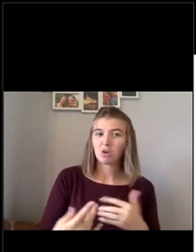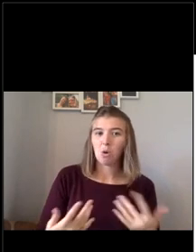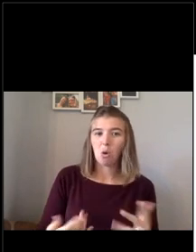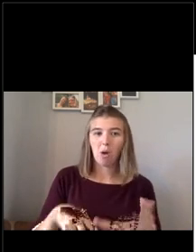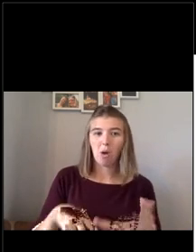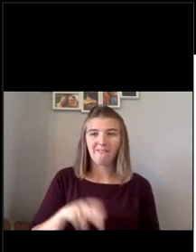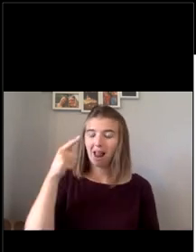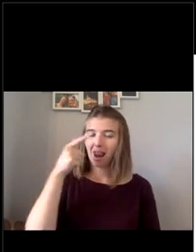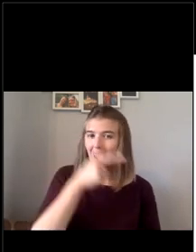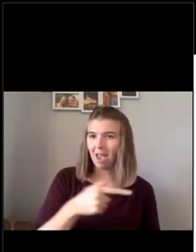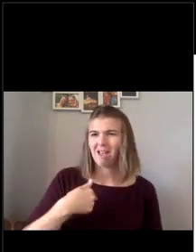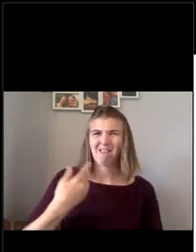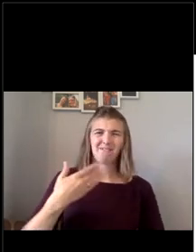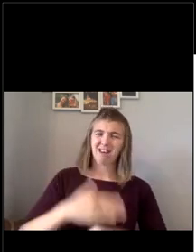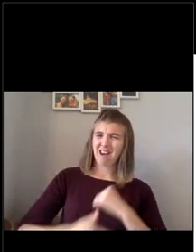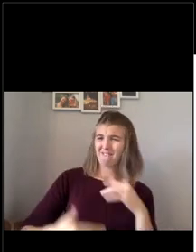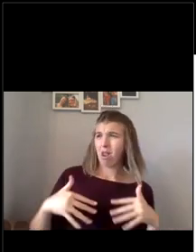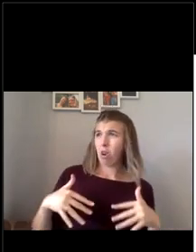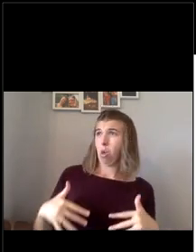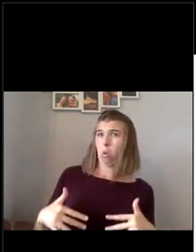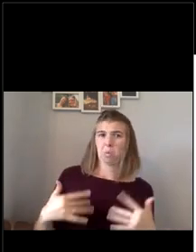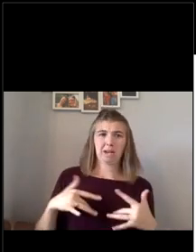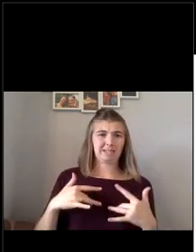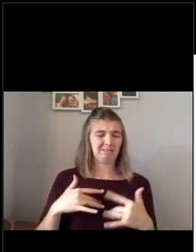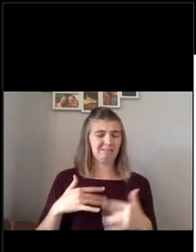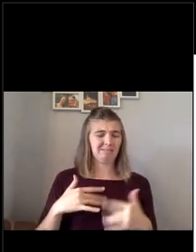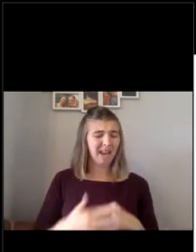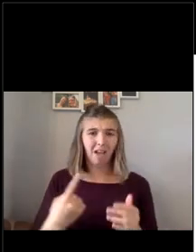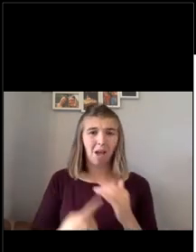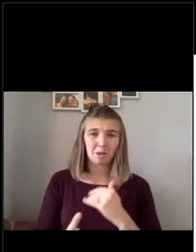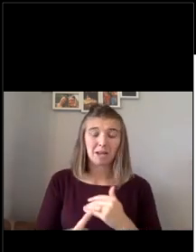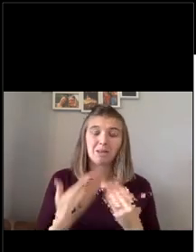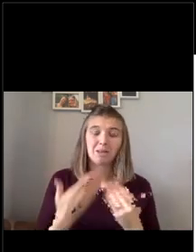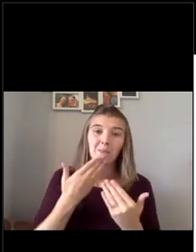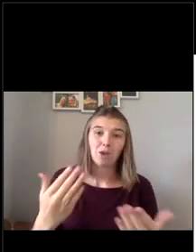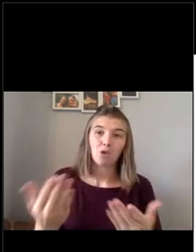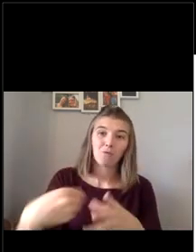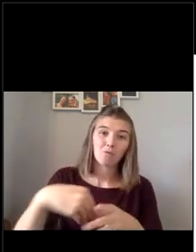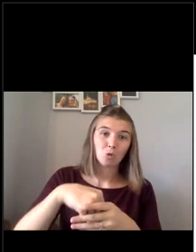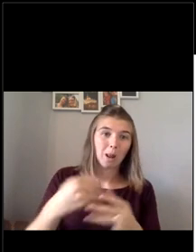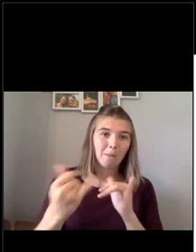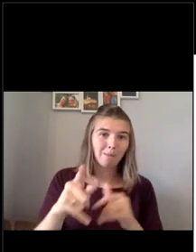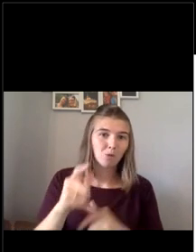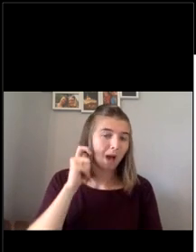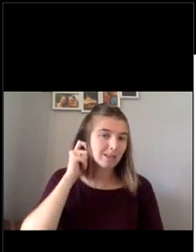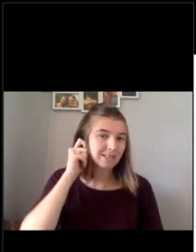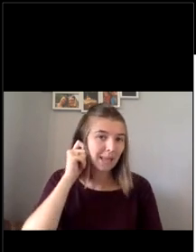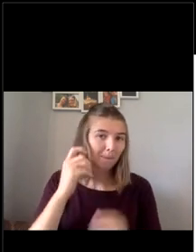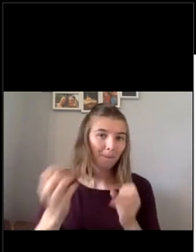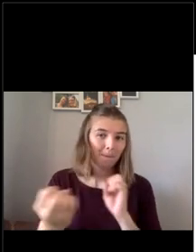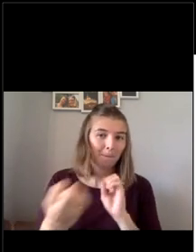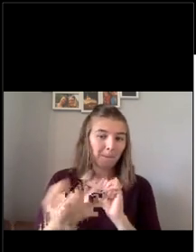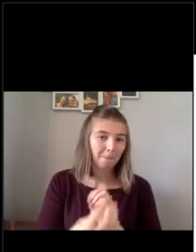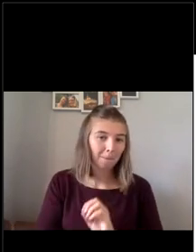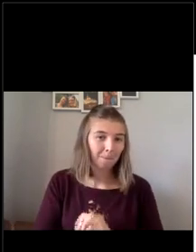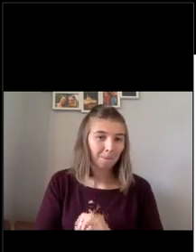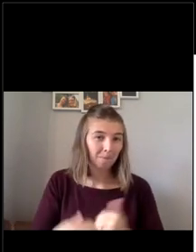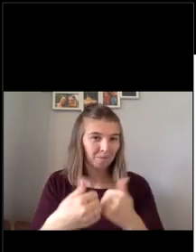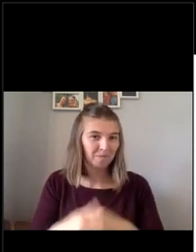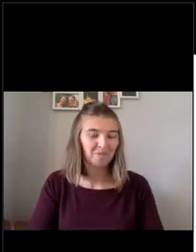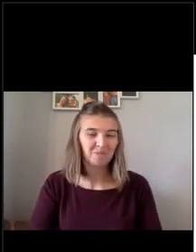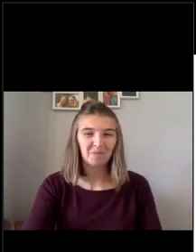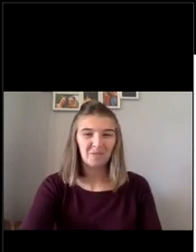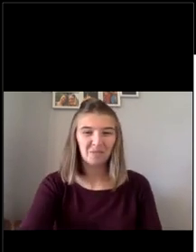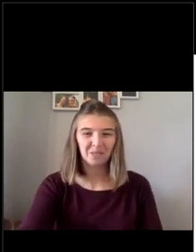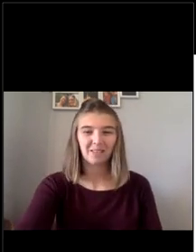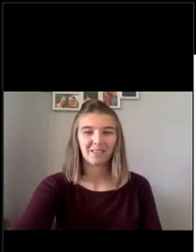has never felt lonely, then thank you ever so much for joining us. Maybe you can share some tips by firing them in as if they were a question into the questions